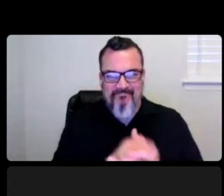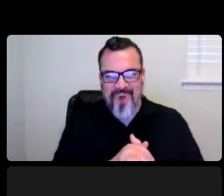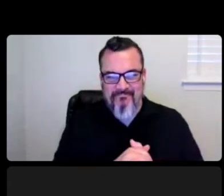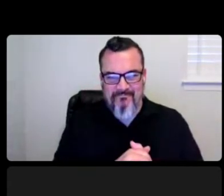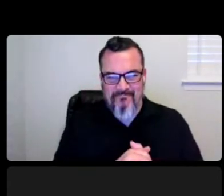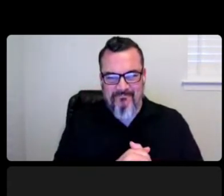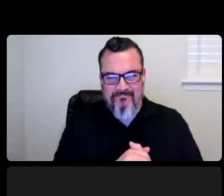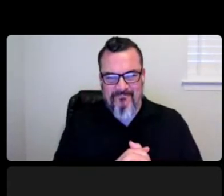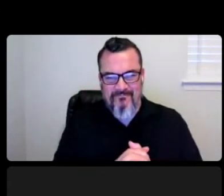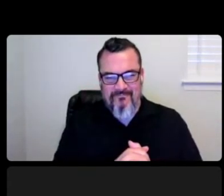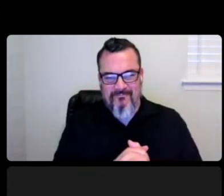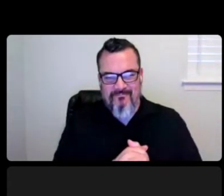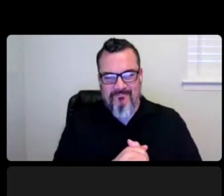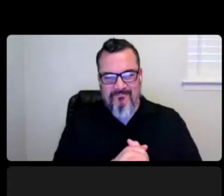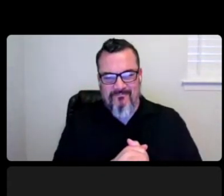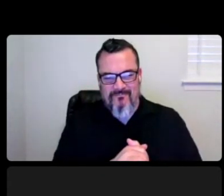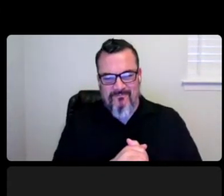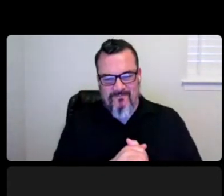Parent professional.